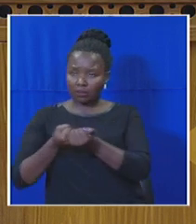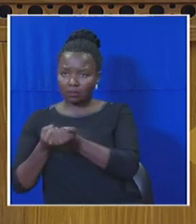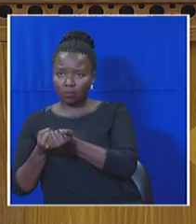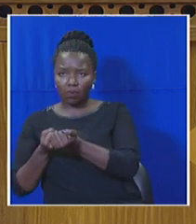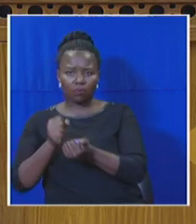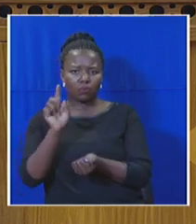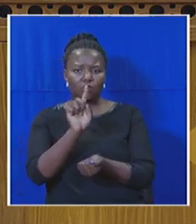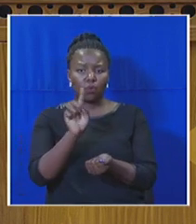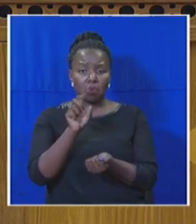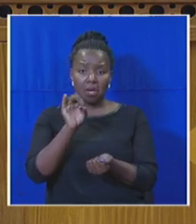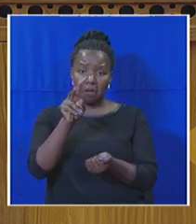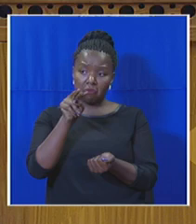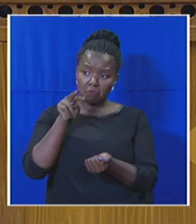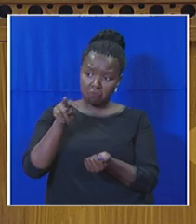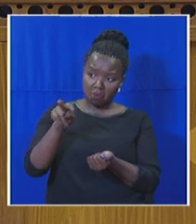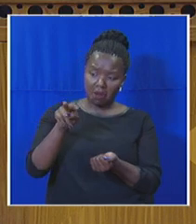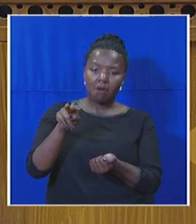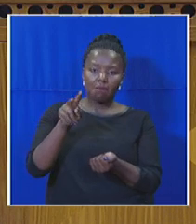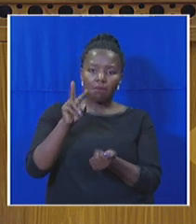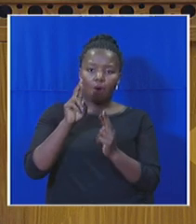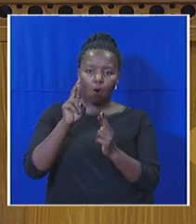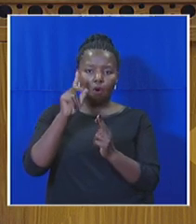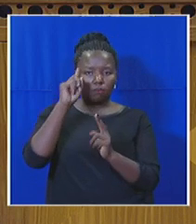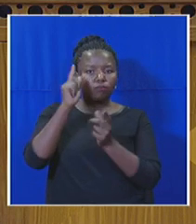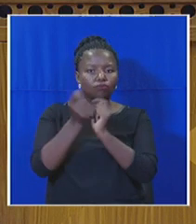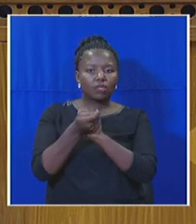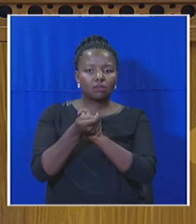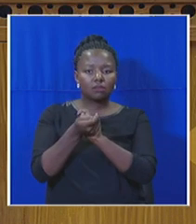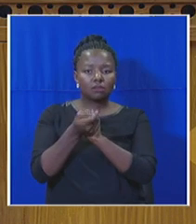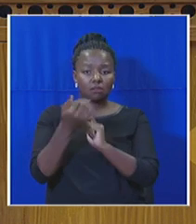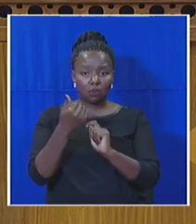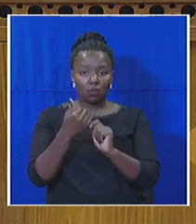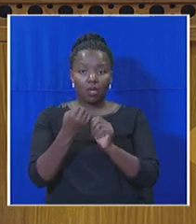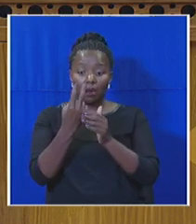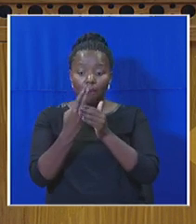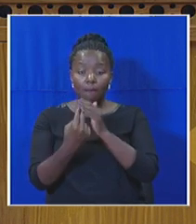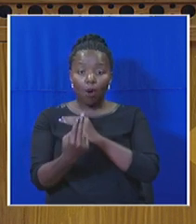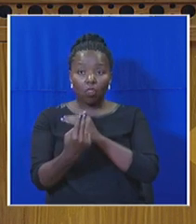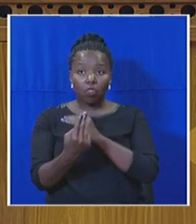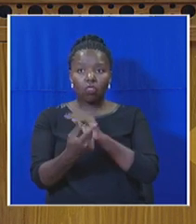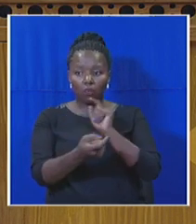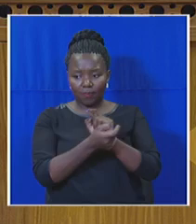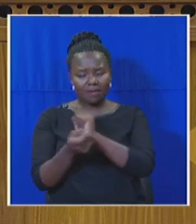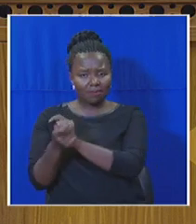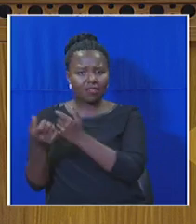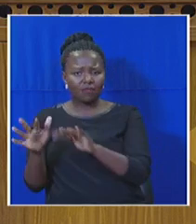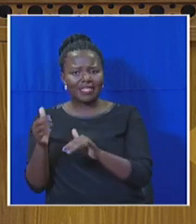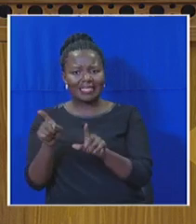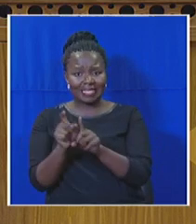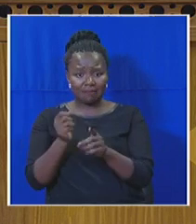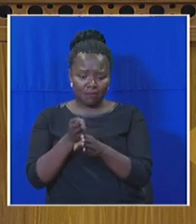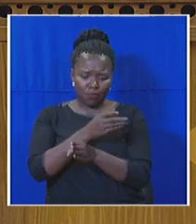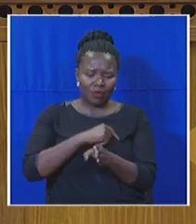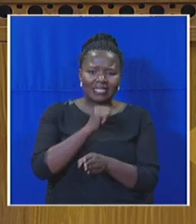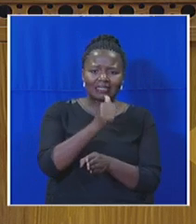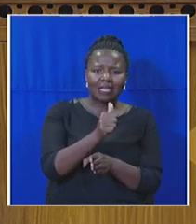your impression, I hope it will be corrected. We are meeting both. Even in my initial answer, I said we